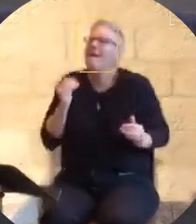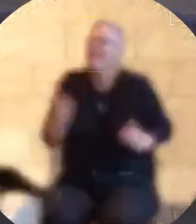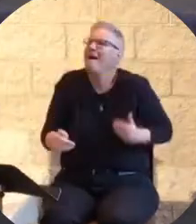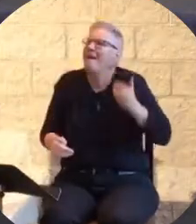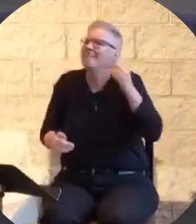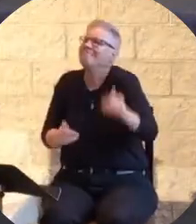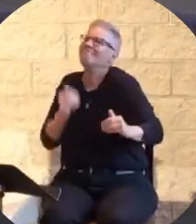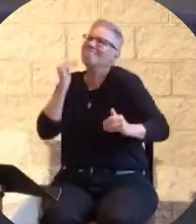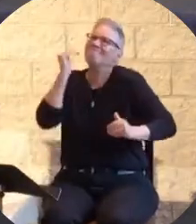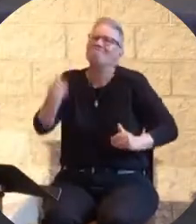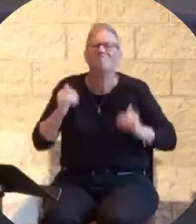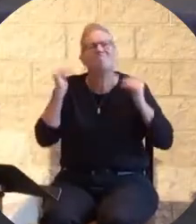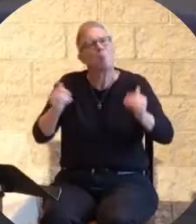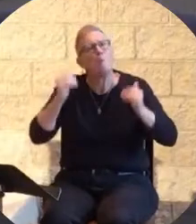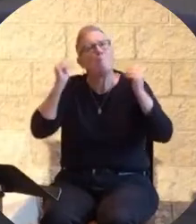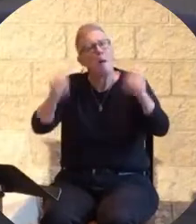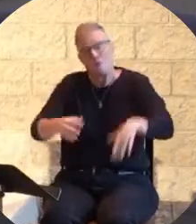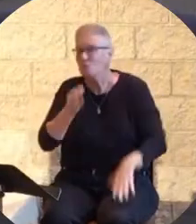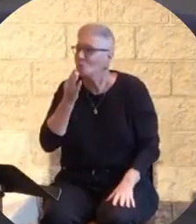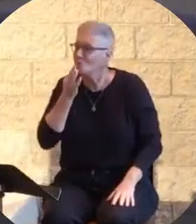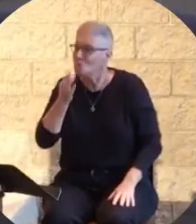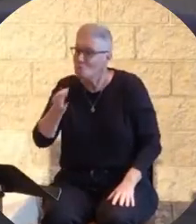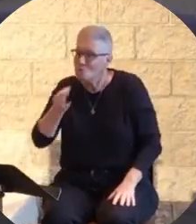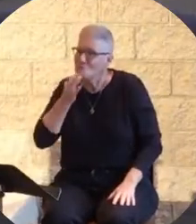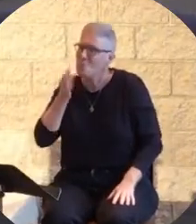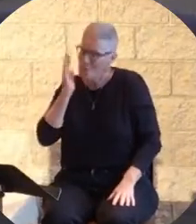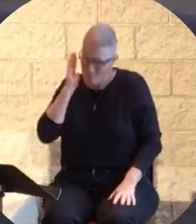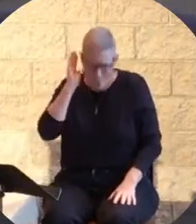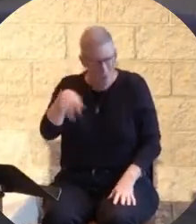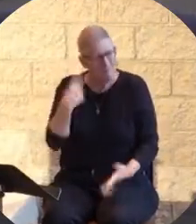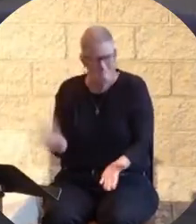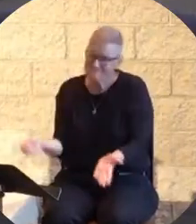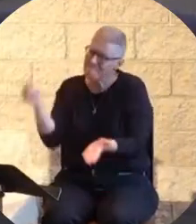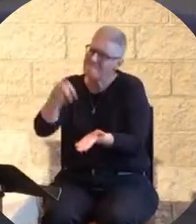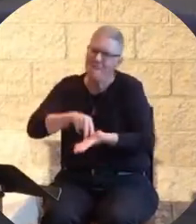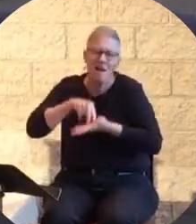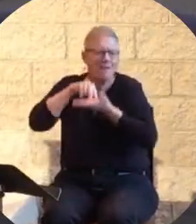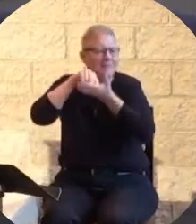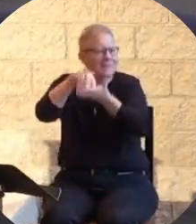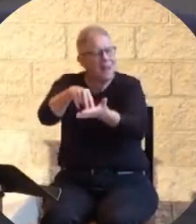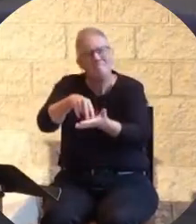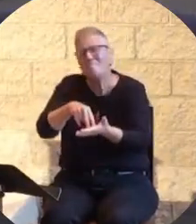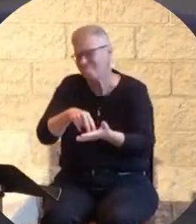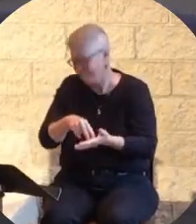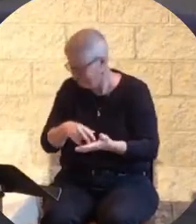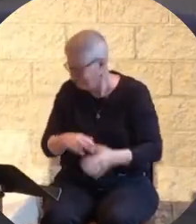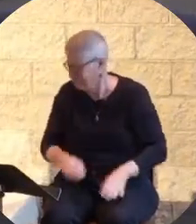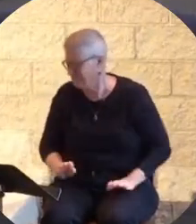you'll find that someday soon enough you will rise up,